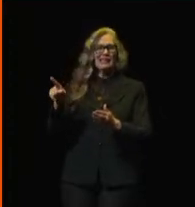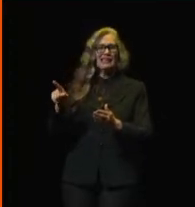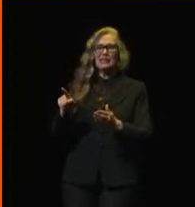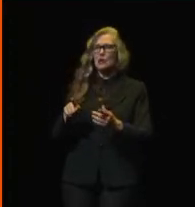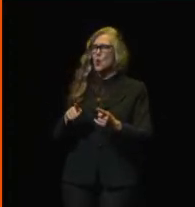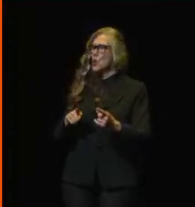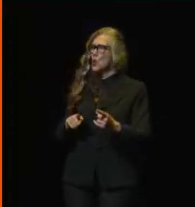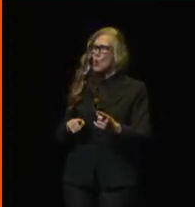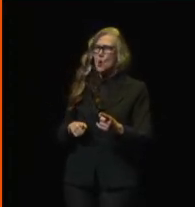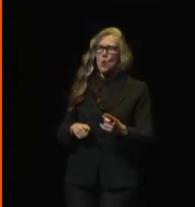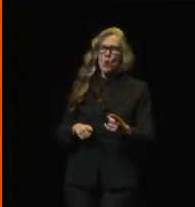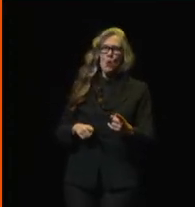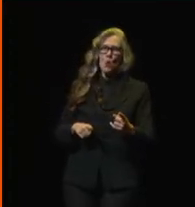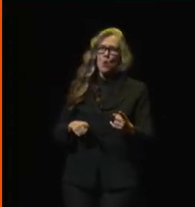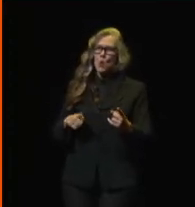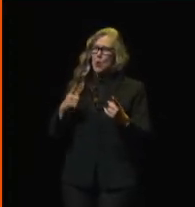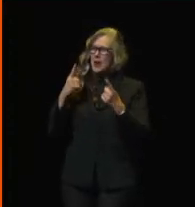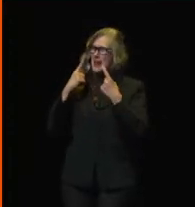effective